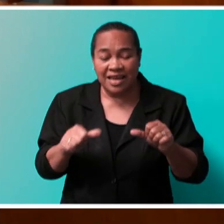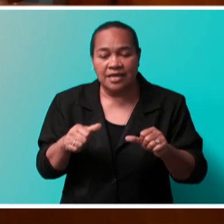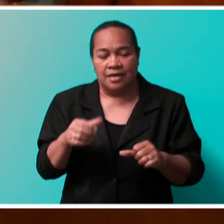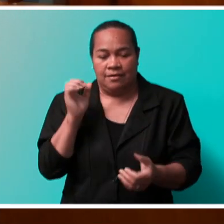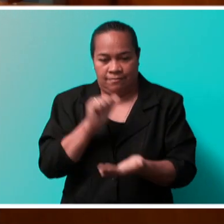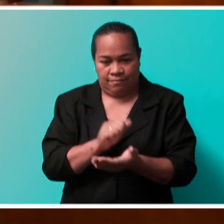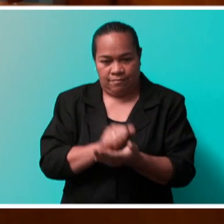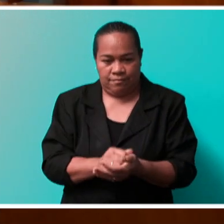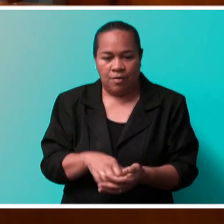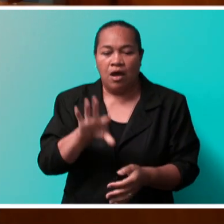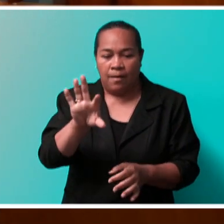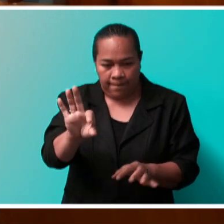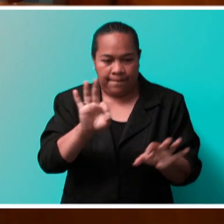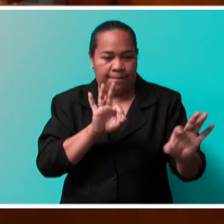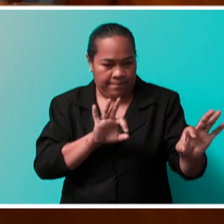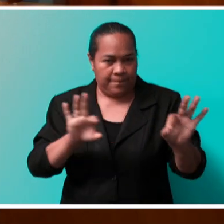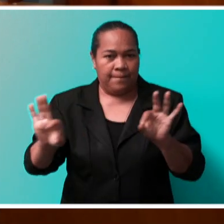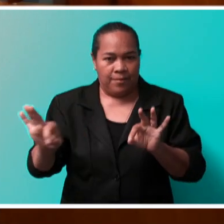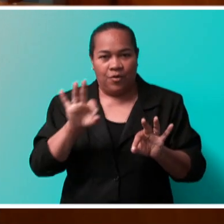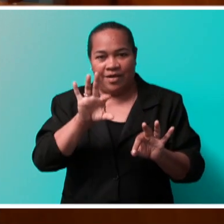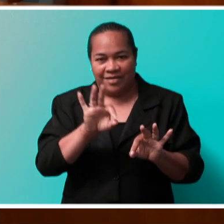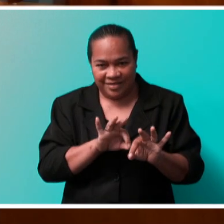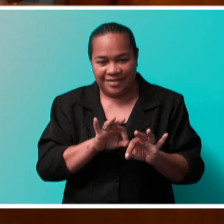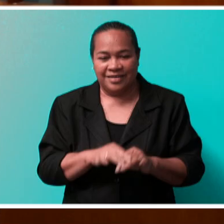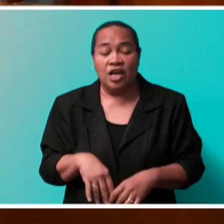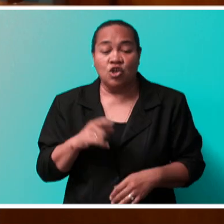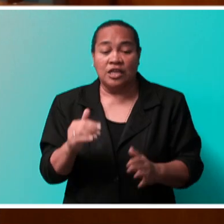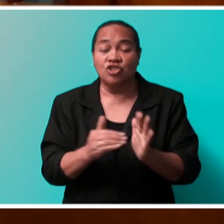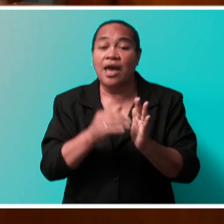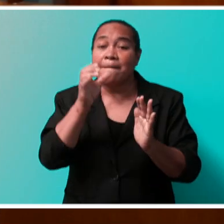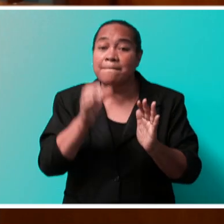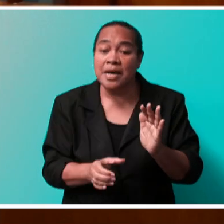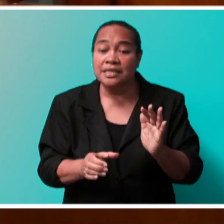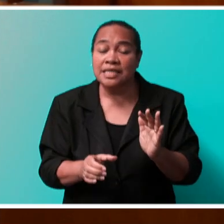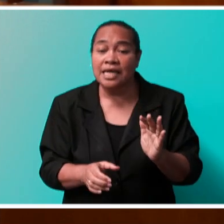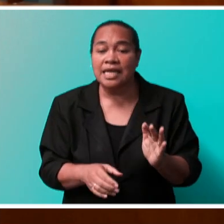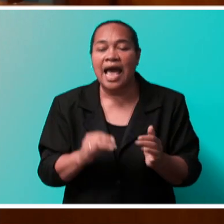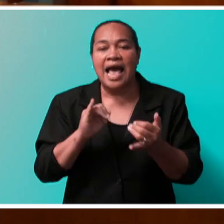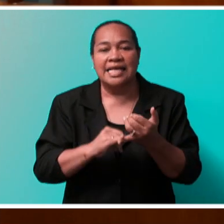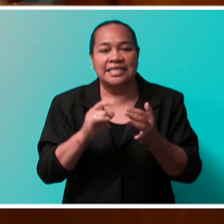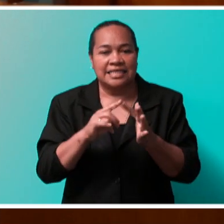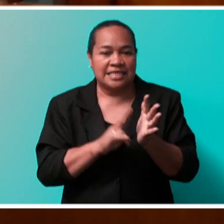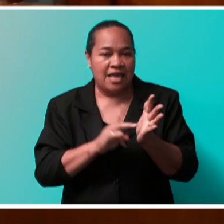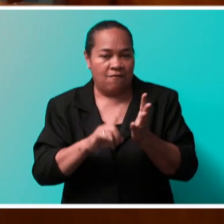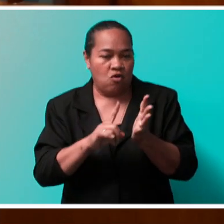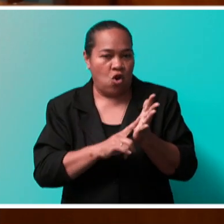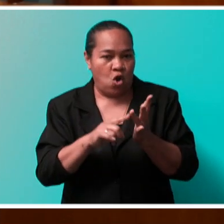appointed the following commissioners. As Chairperson, Mr. Sebuloni